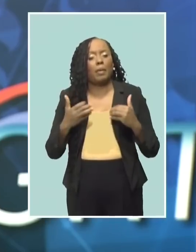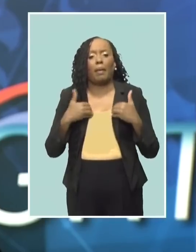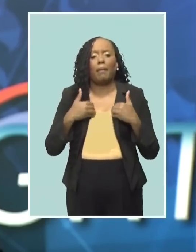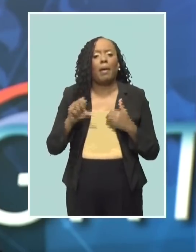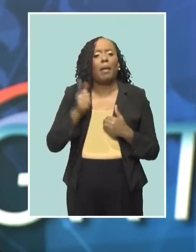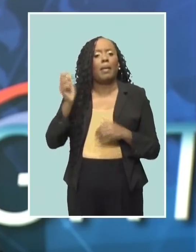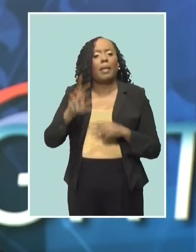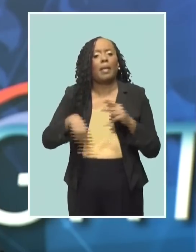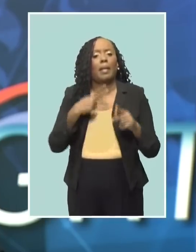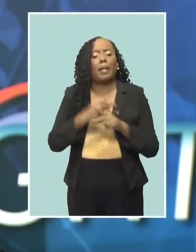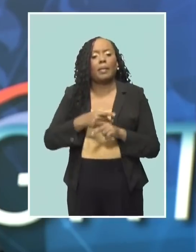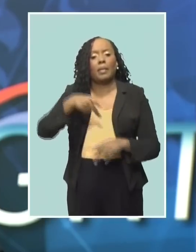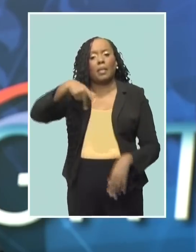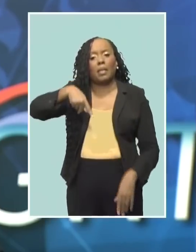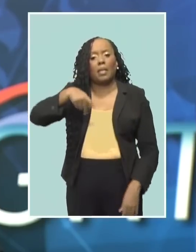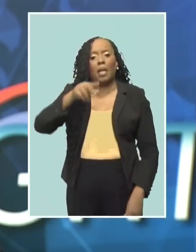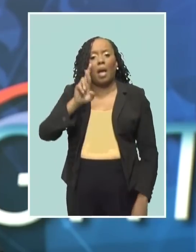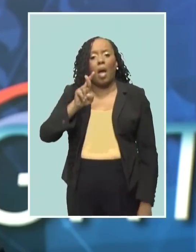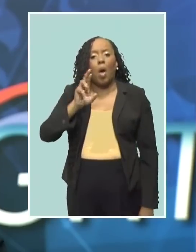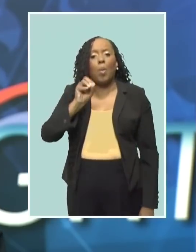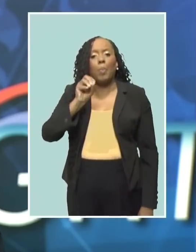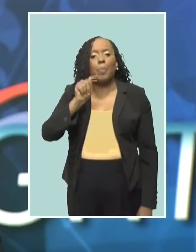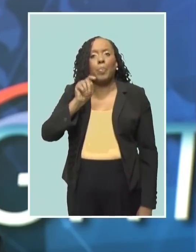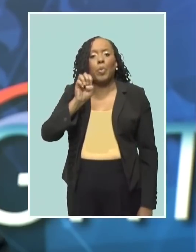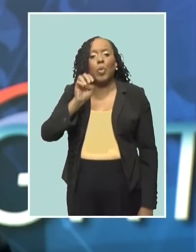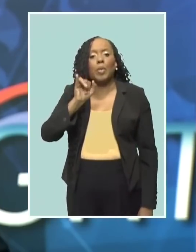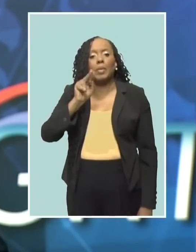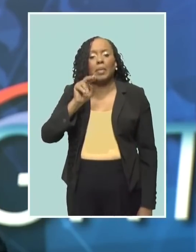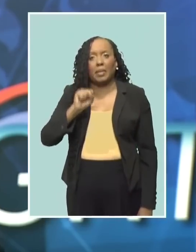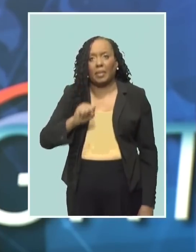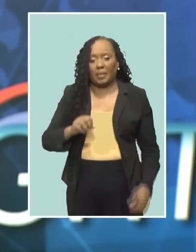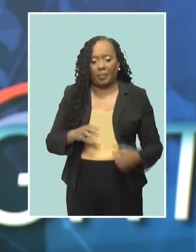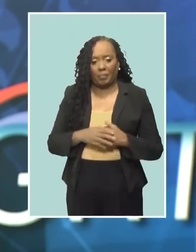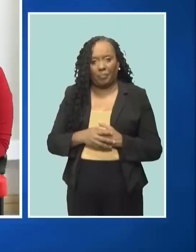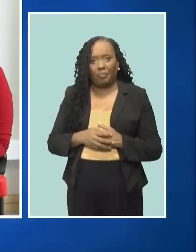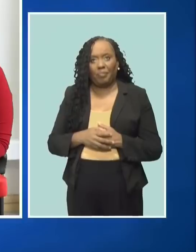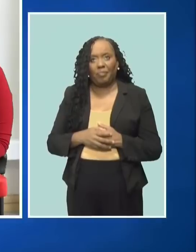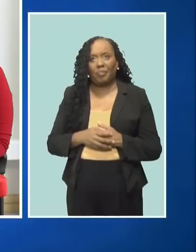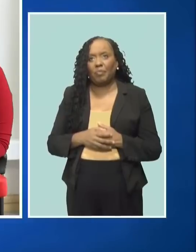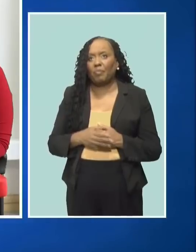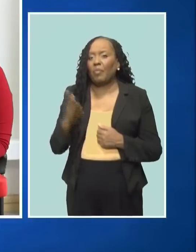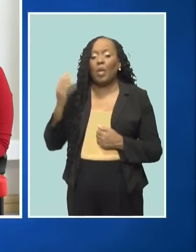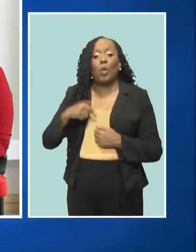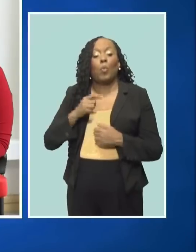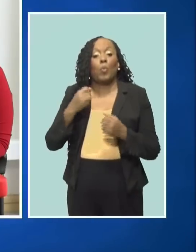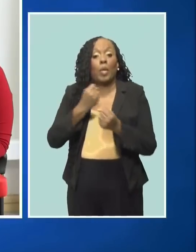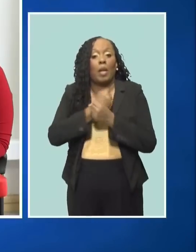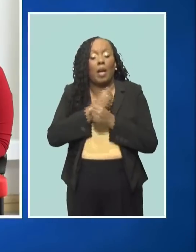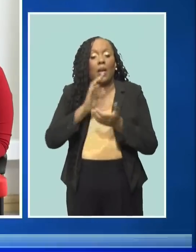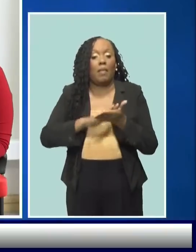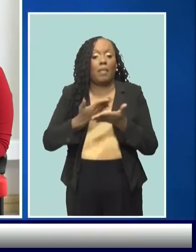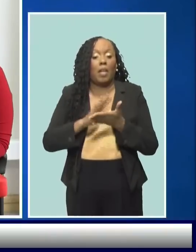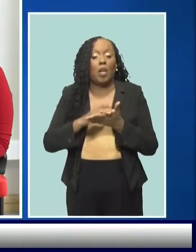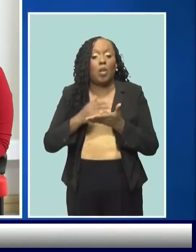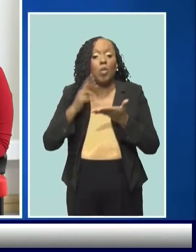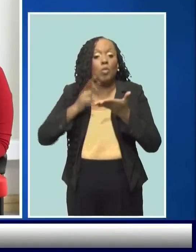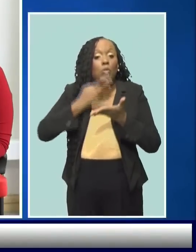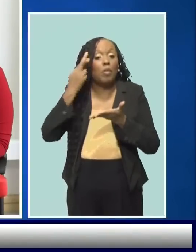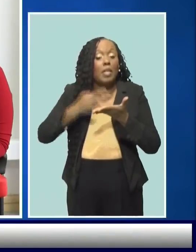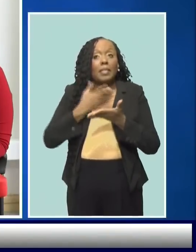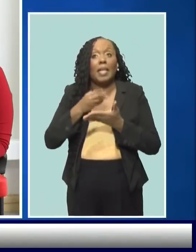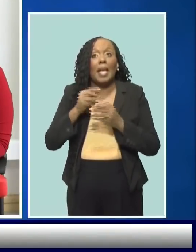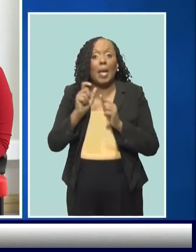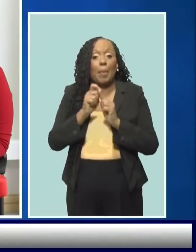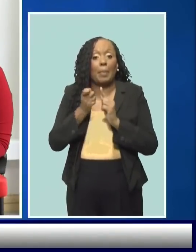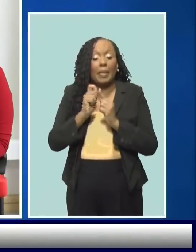protein. Your peas and your legumes that we love to put in our rice and peas, when we have those rice and peas, I know we